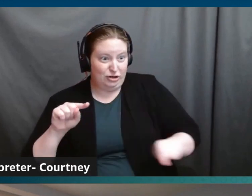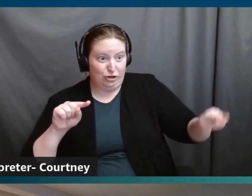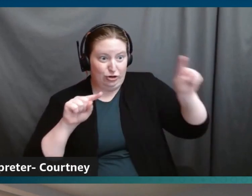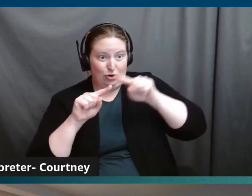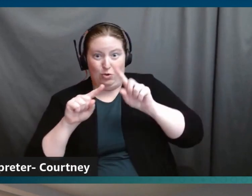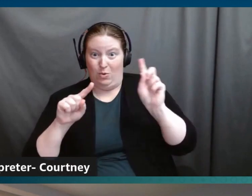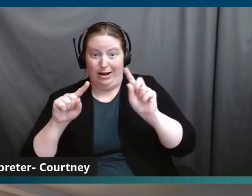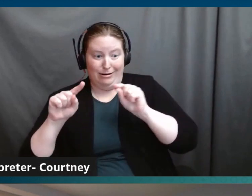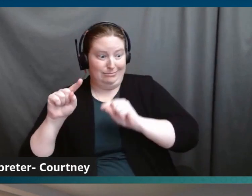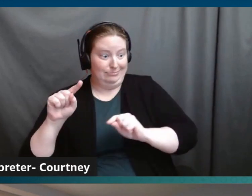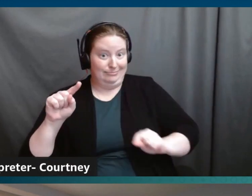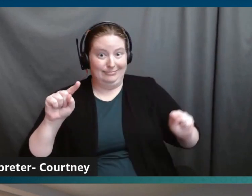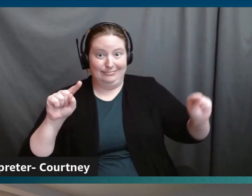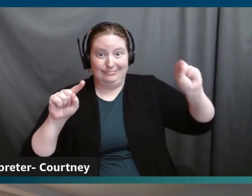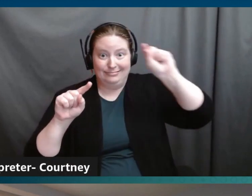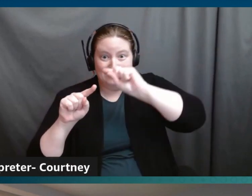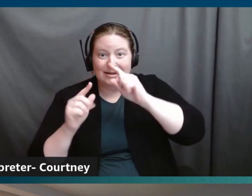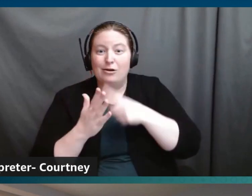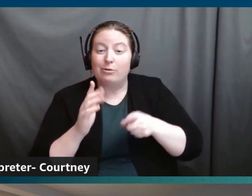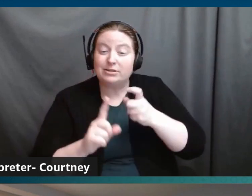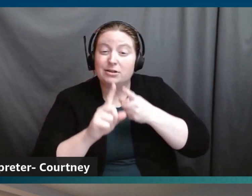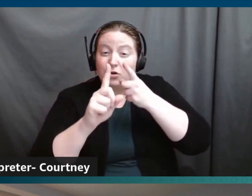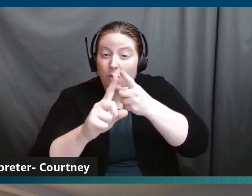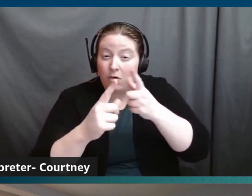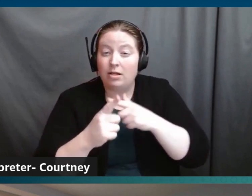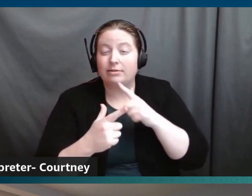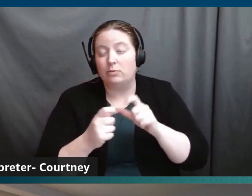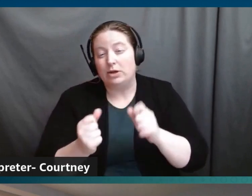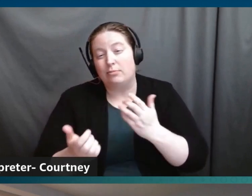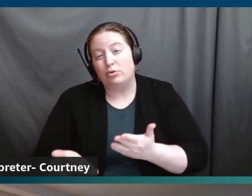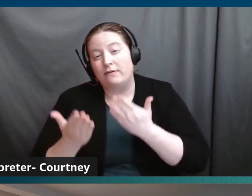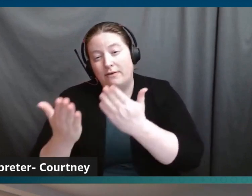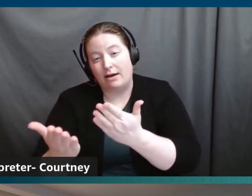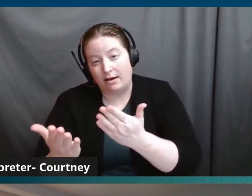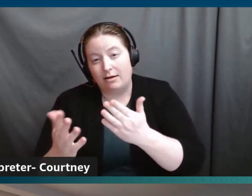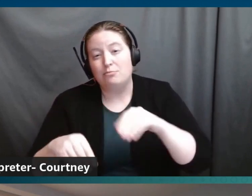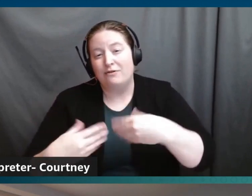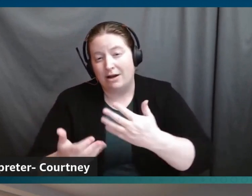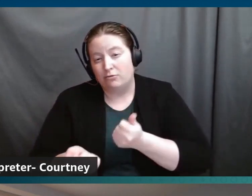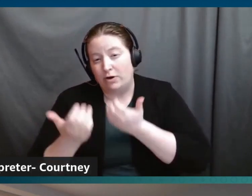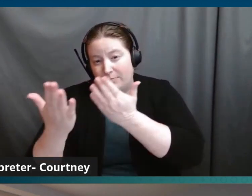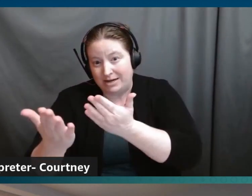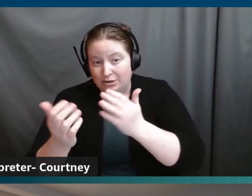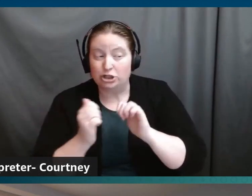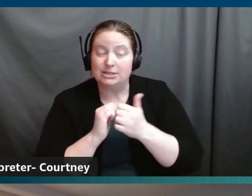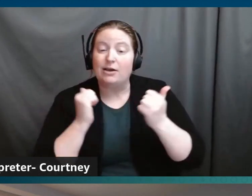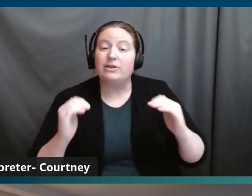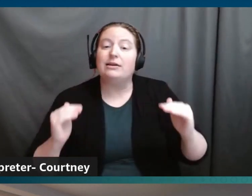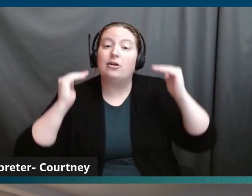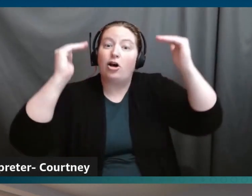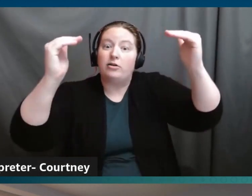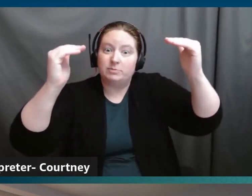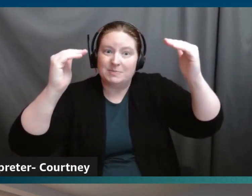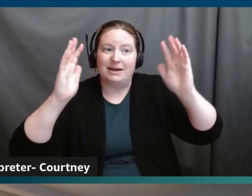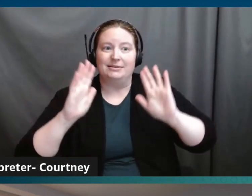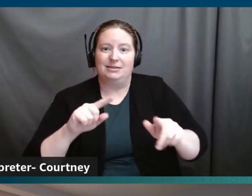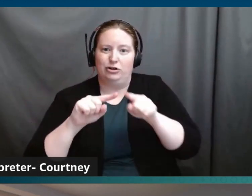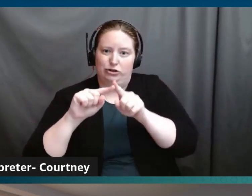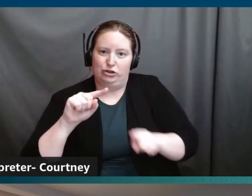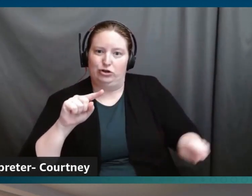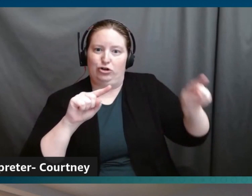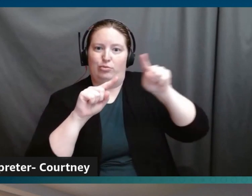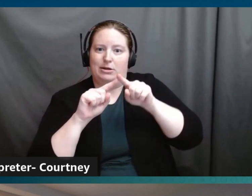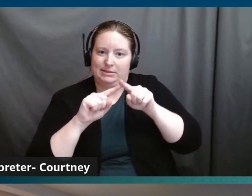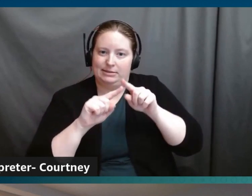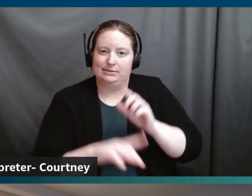the status quo, and then we can provide recommendations so how they can optimize their entire circular process. And